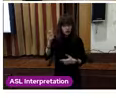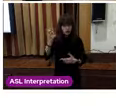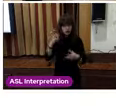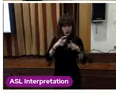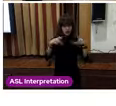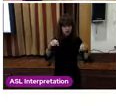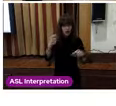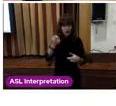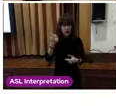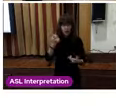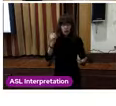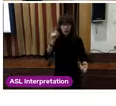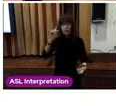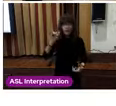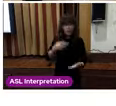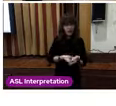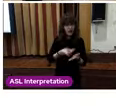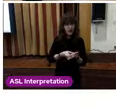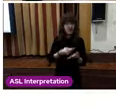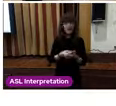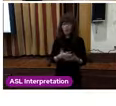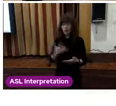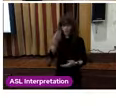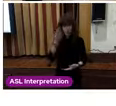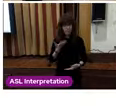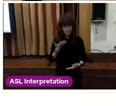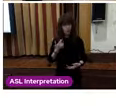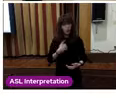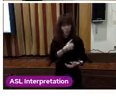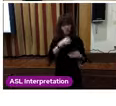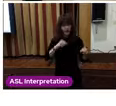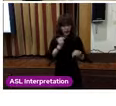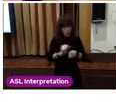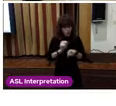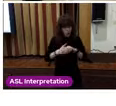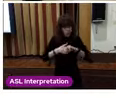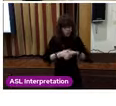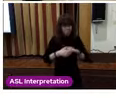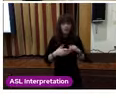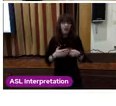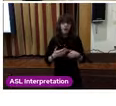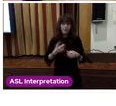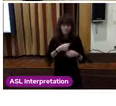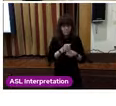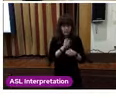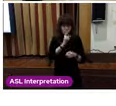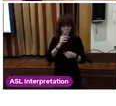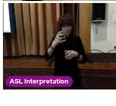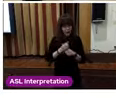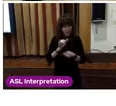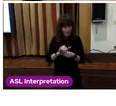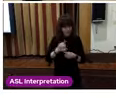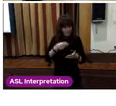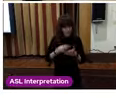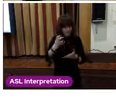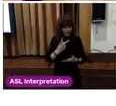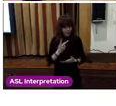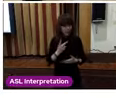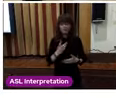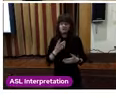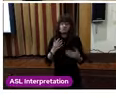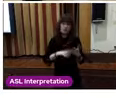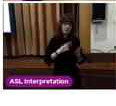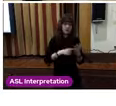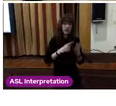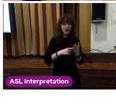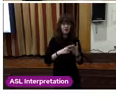we're able to get you back that money. Sometimes it's $500, sometimes it's $1,000, sometimes it's as high as